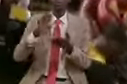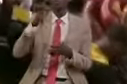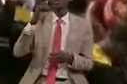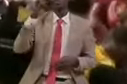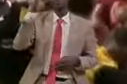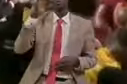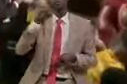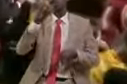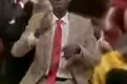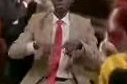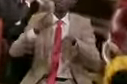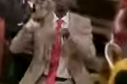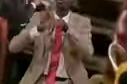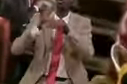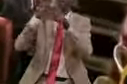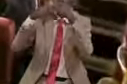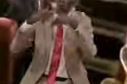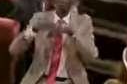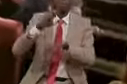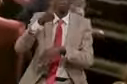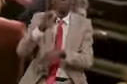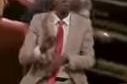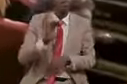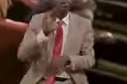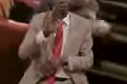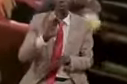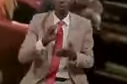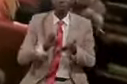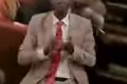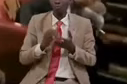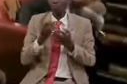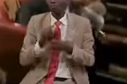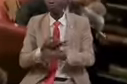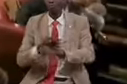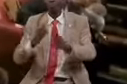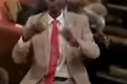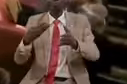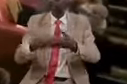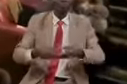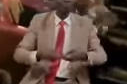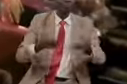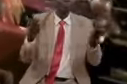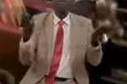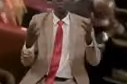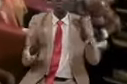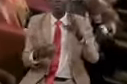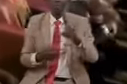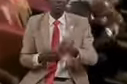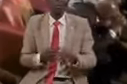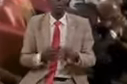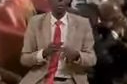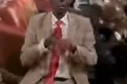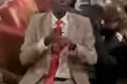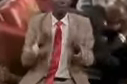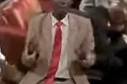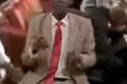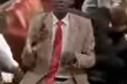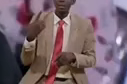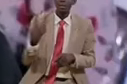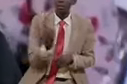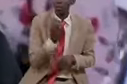But Christ is the one that is the Lamb of God that makes sacrifice